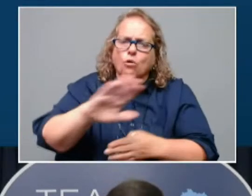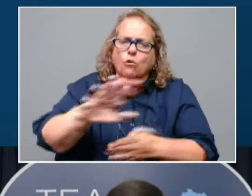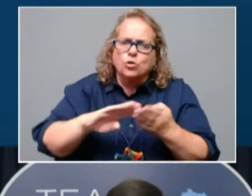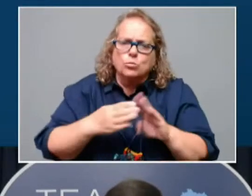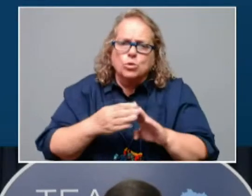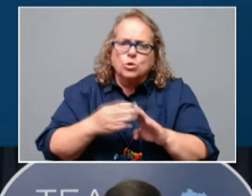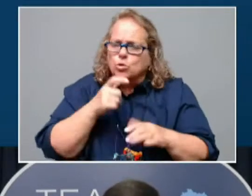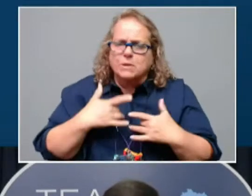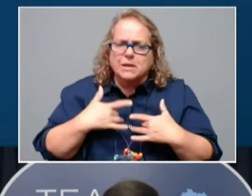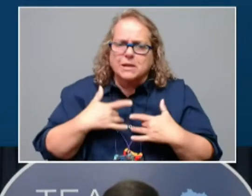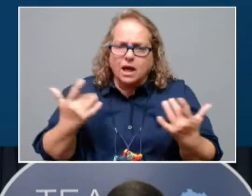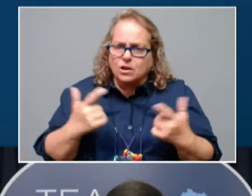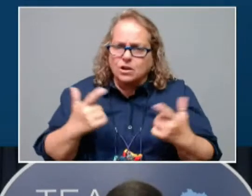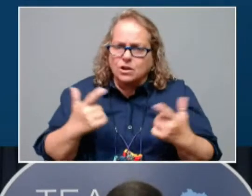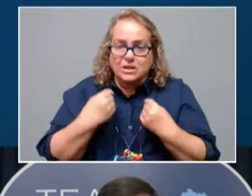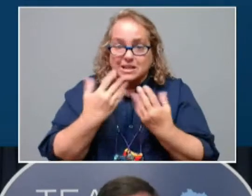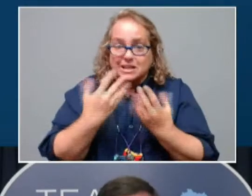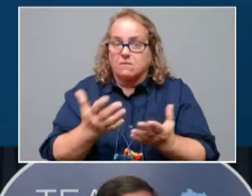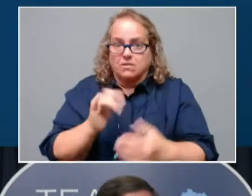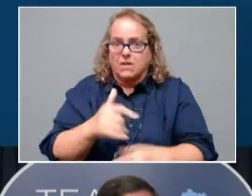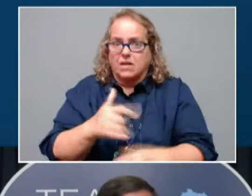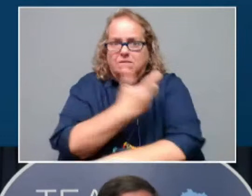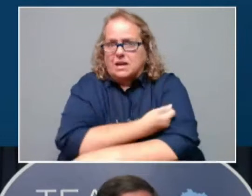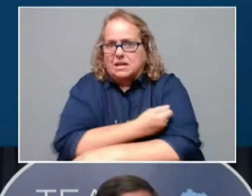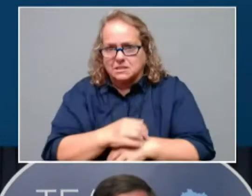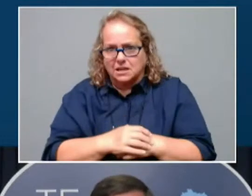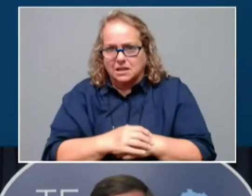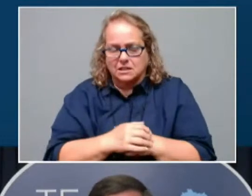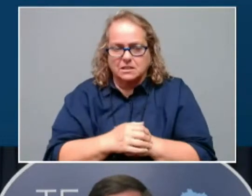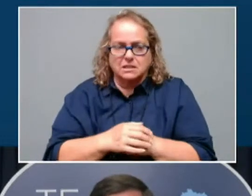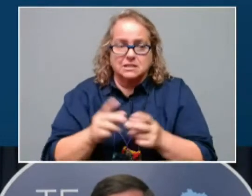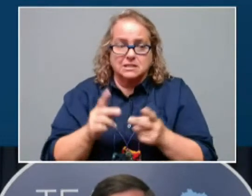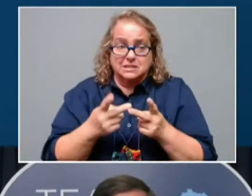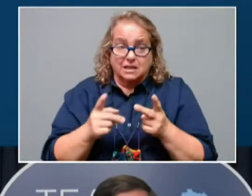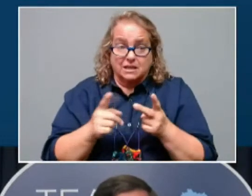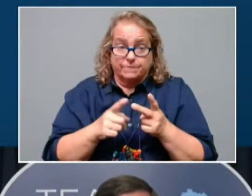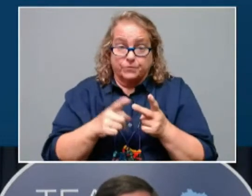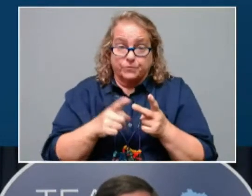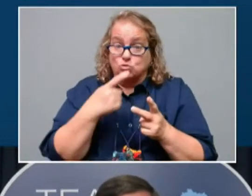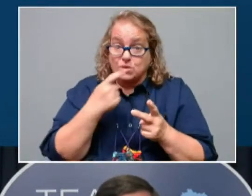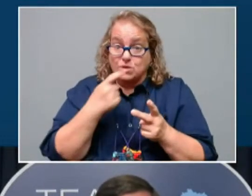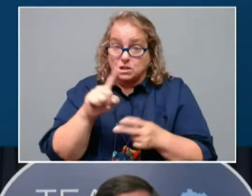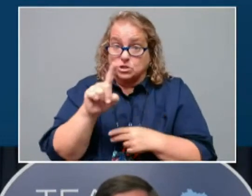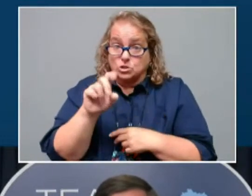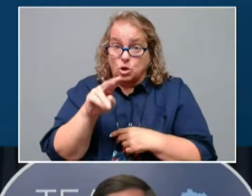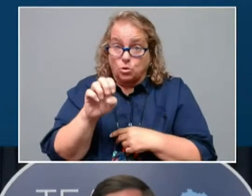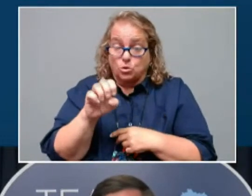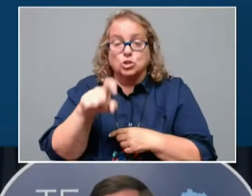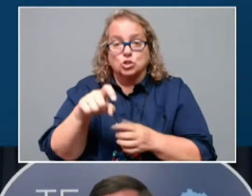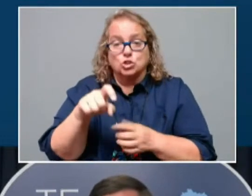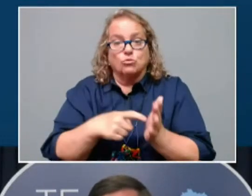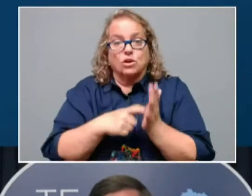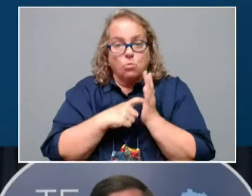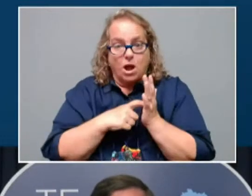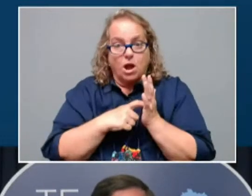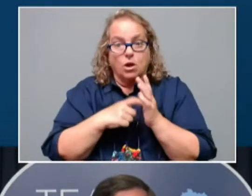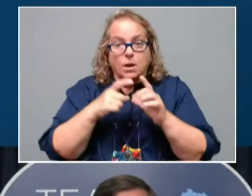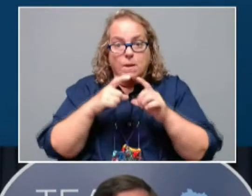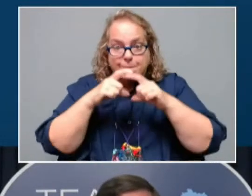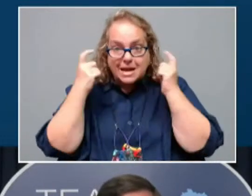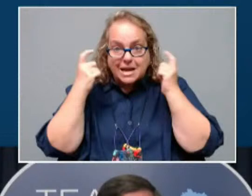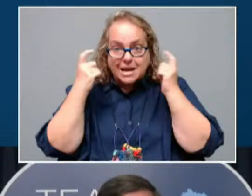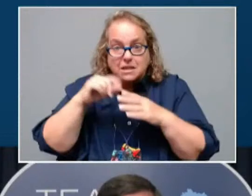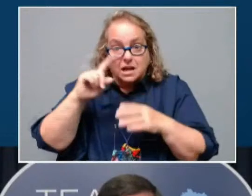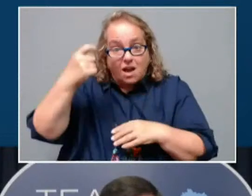to give them that vaccination. Second is we ought to be in red zones requiring masking in government buildings. If we can't